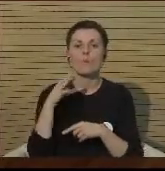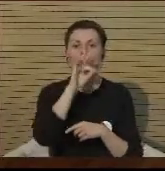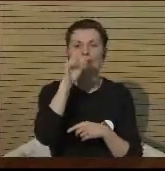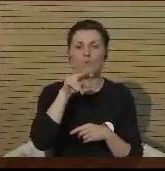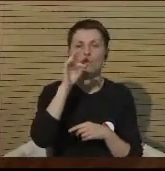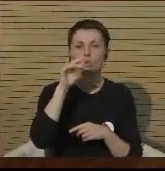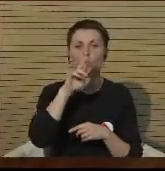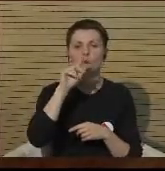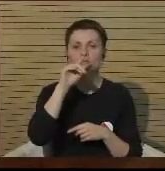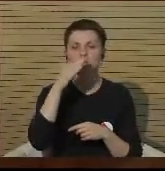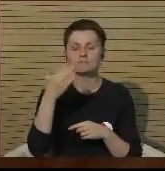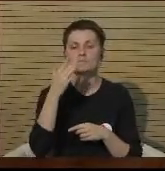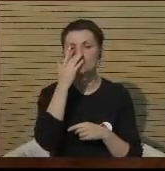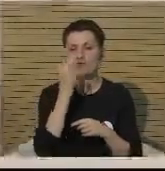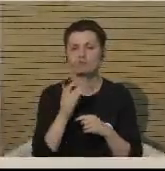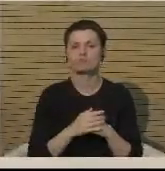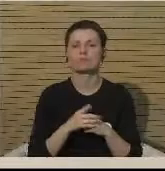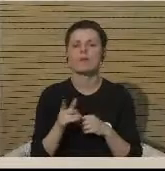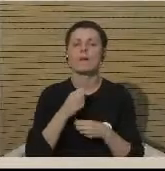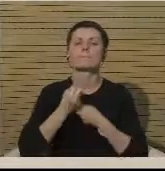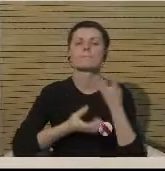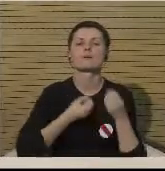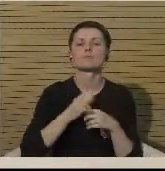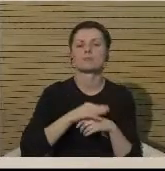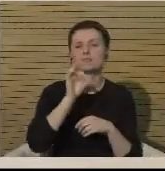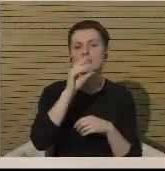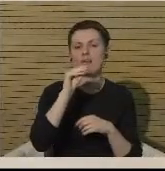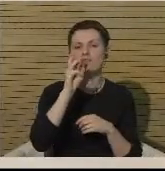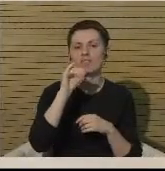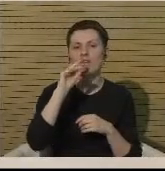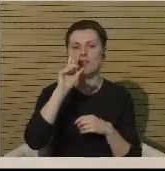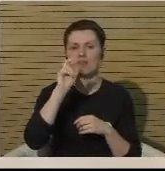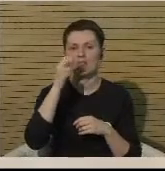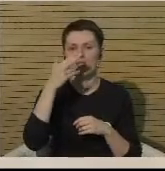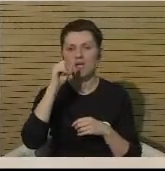from Russian territories.